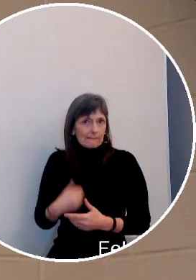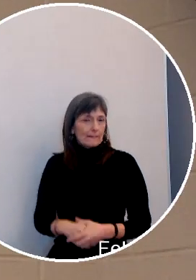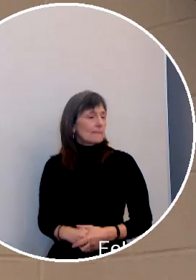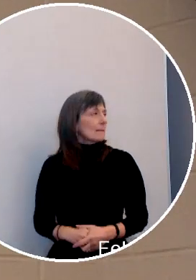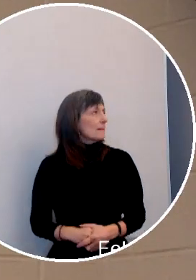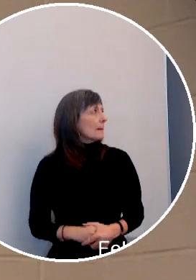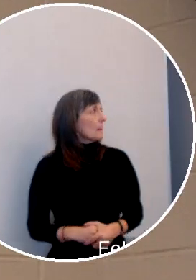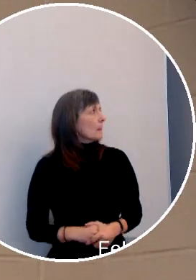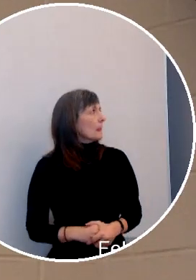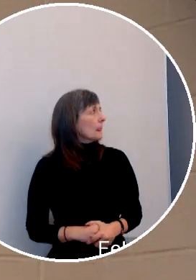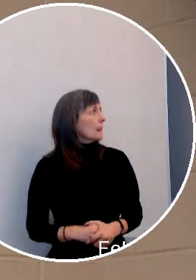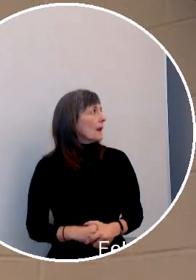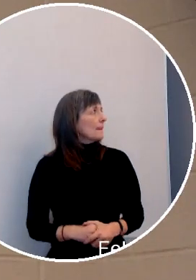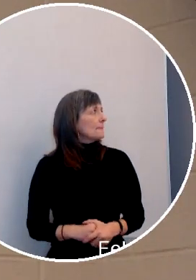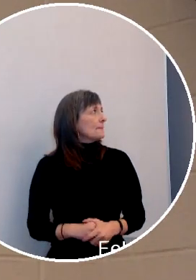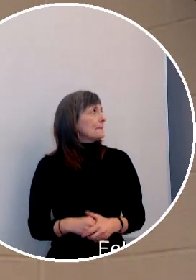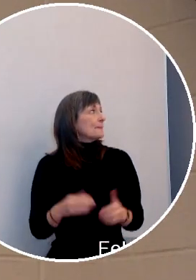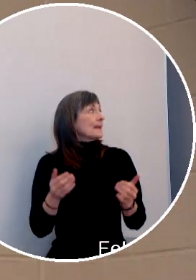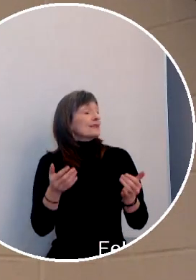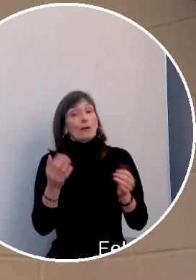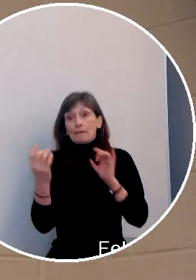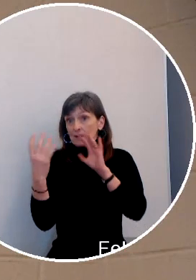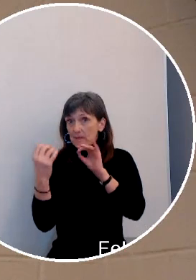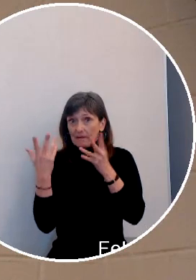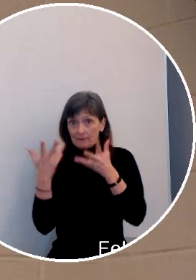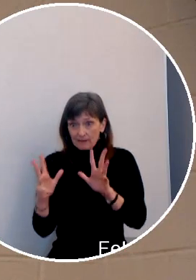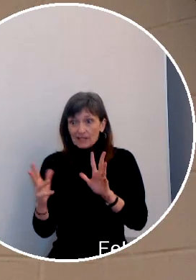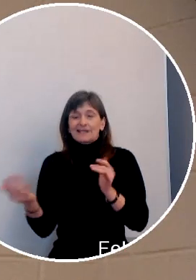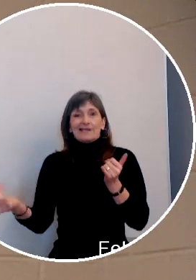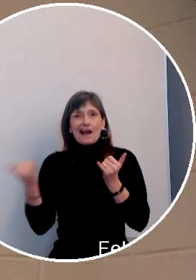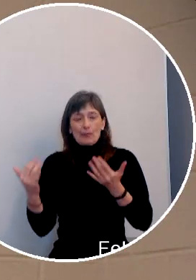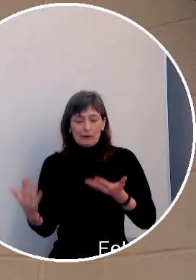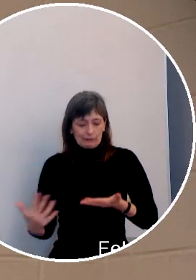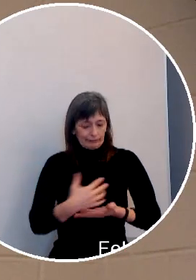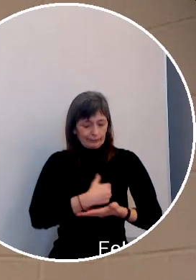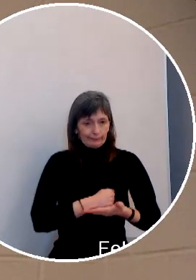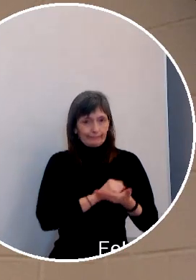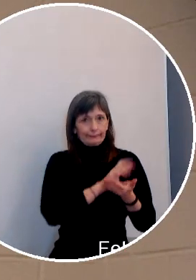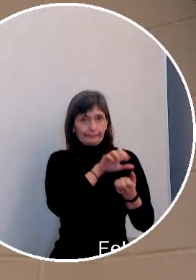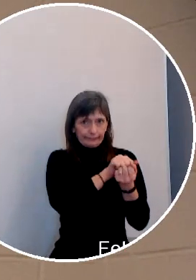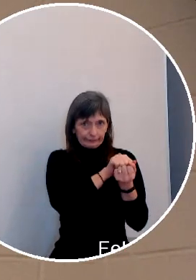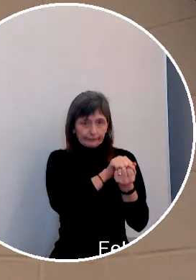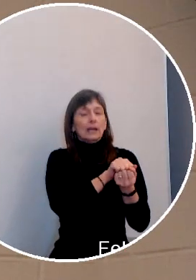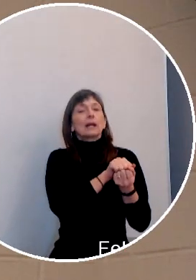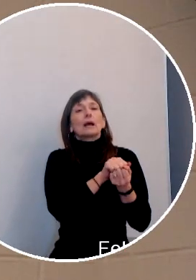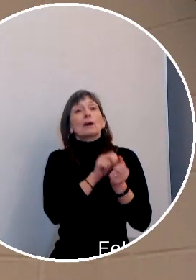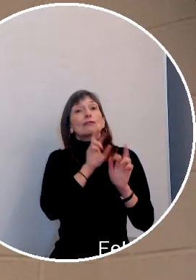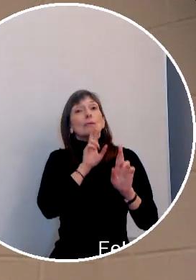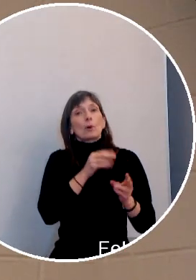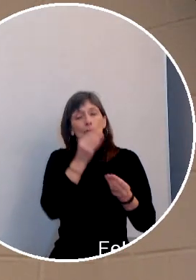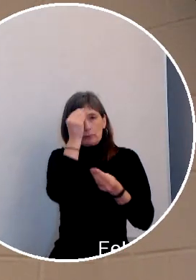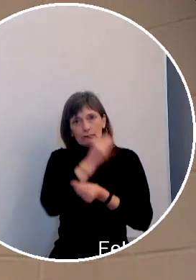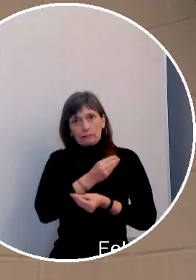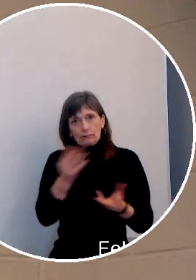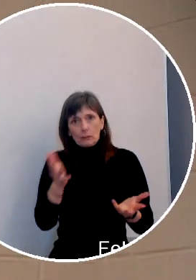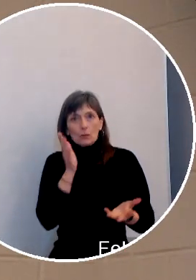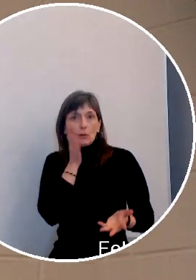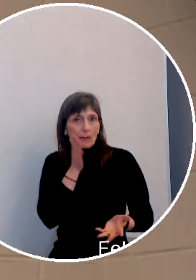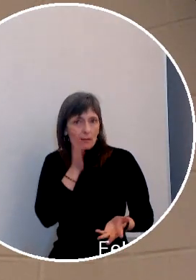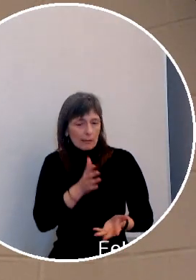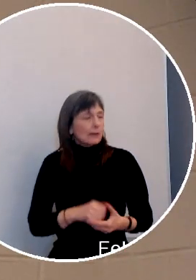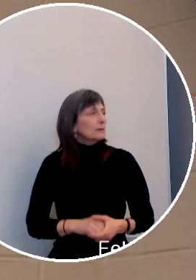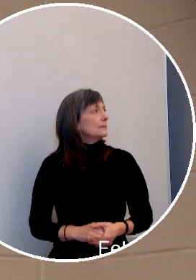And where the feedback now is being collated and a report will be shared based on what occurred in the Thought Exchange